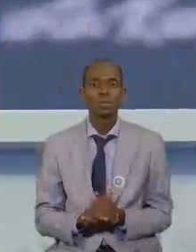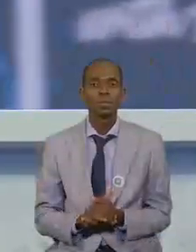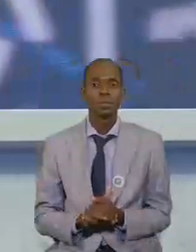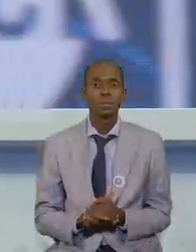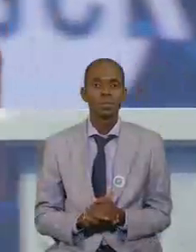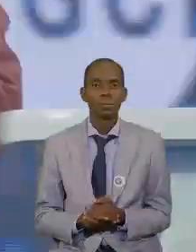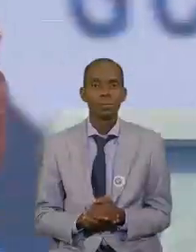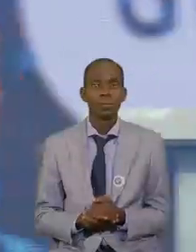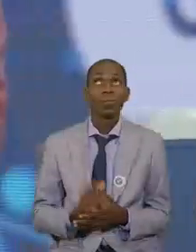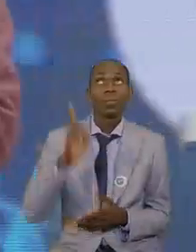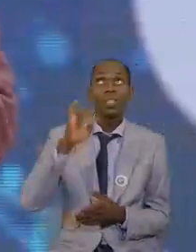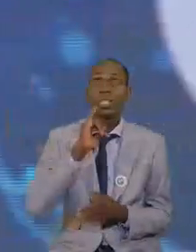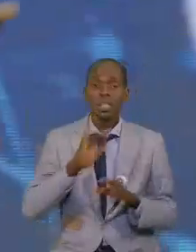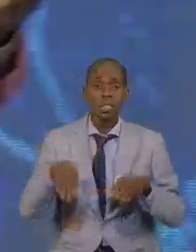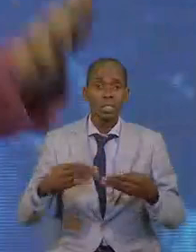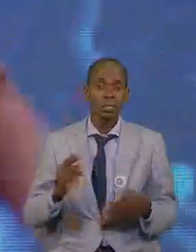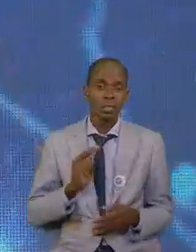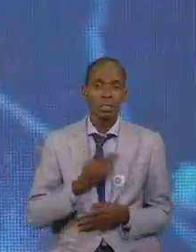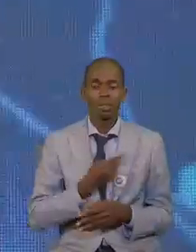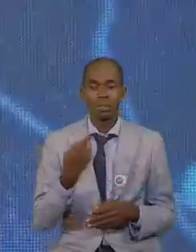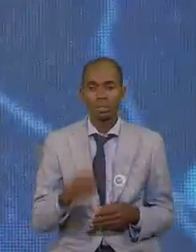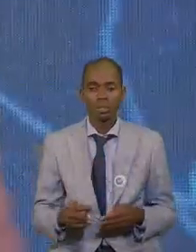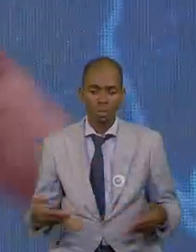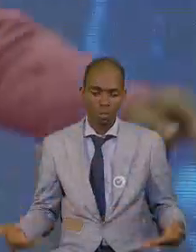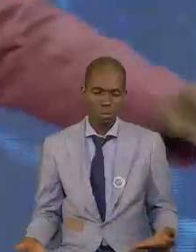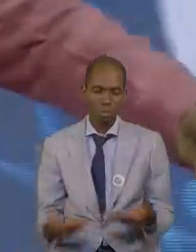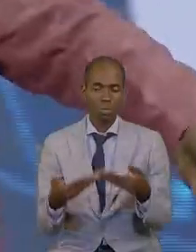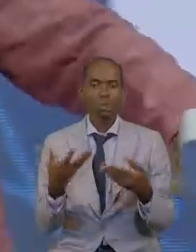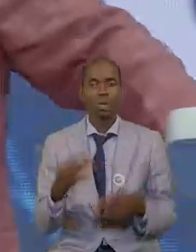He's giving us the introduction of Christ once again,